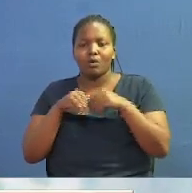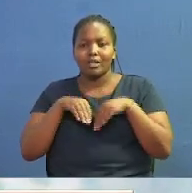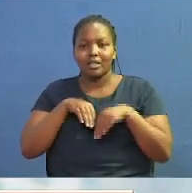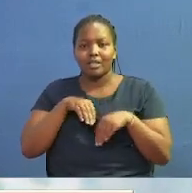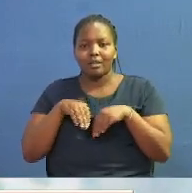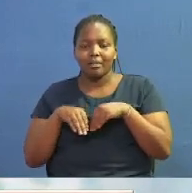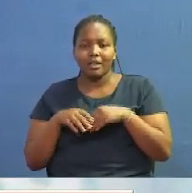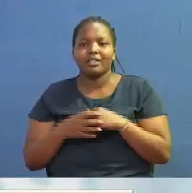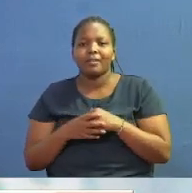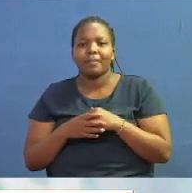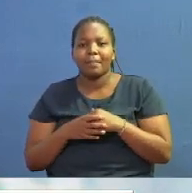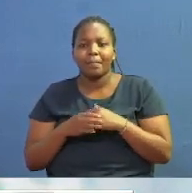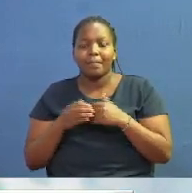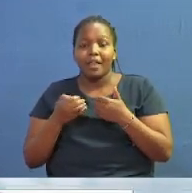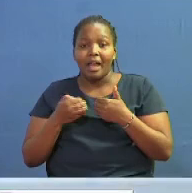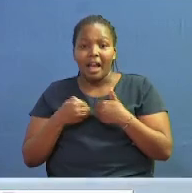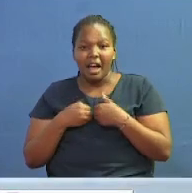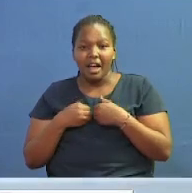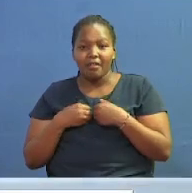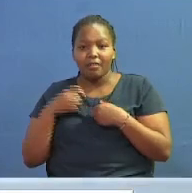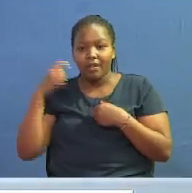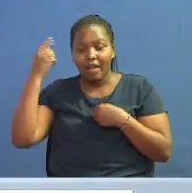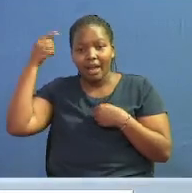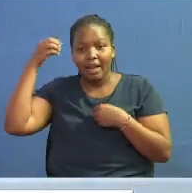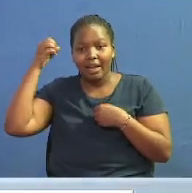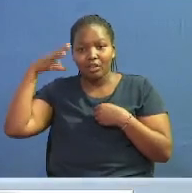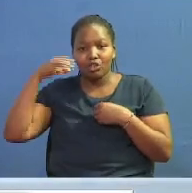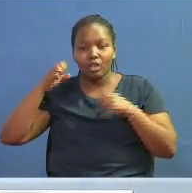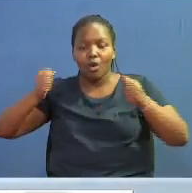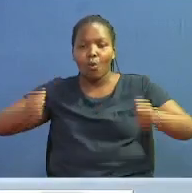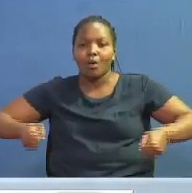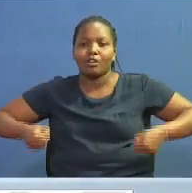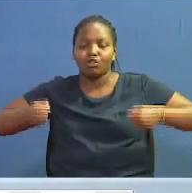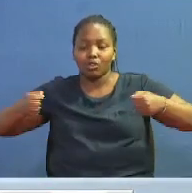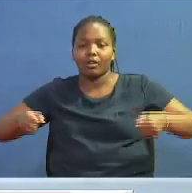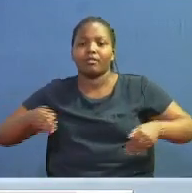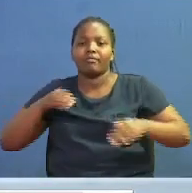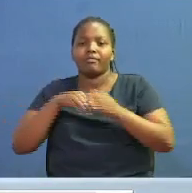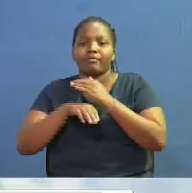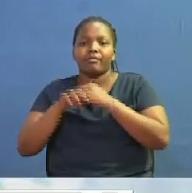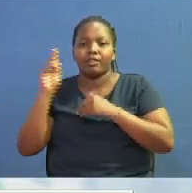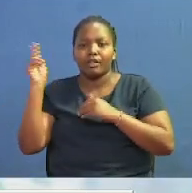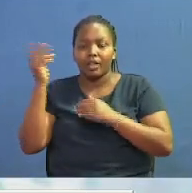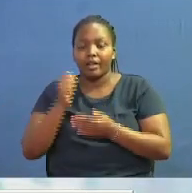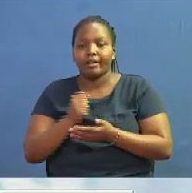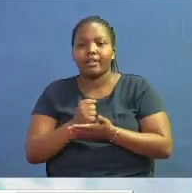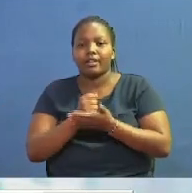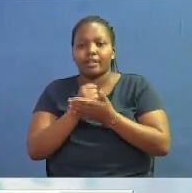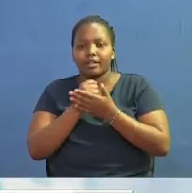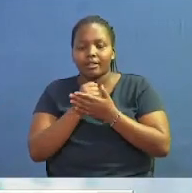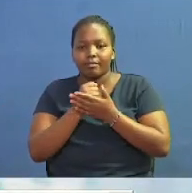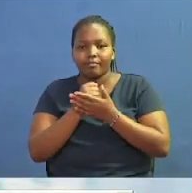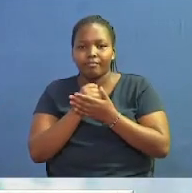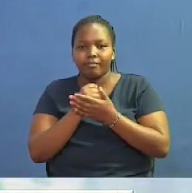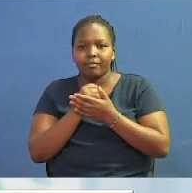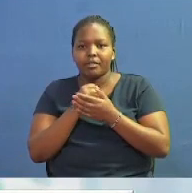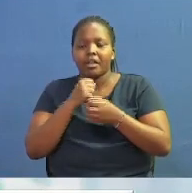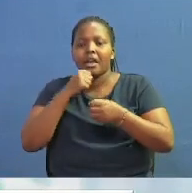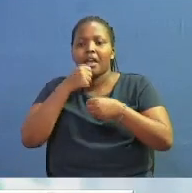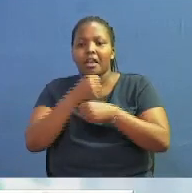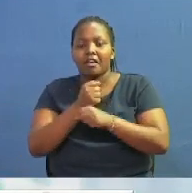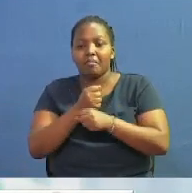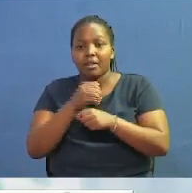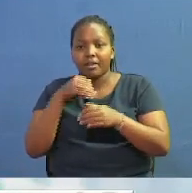have an electric wheelchair in Kenya that helps persons with disabilities, made in Kenya for the Kenyan